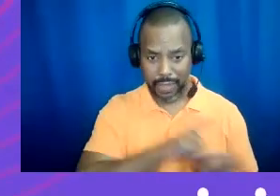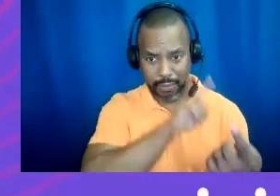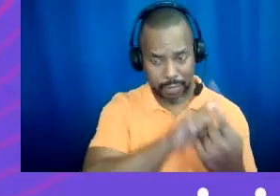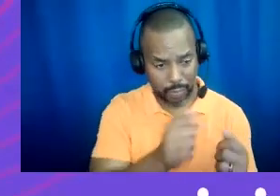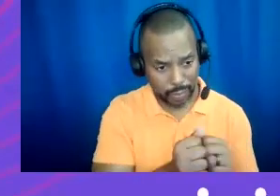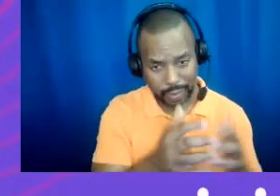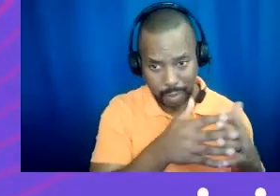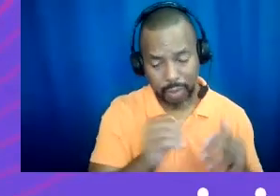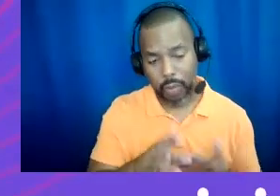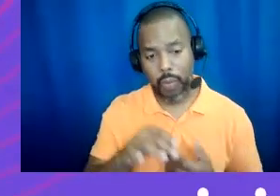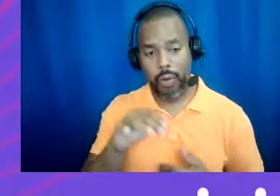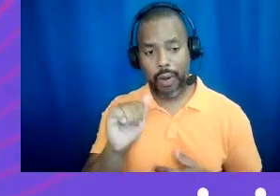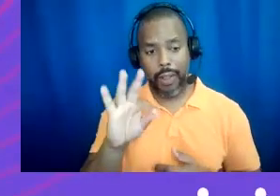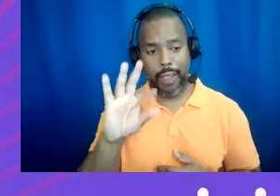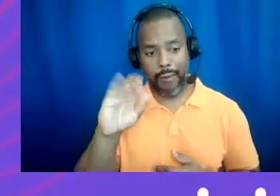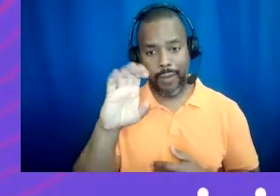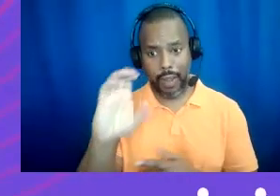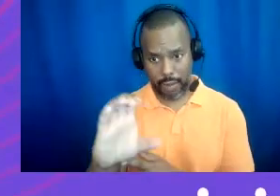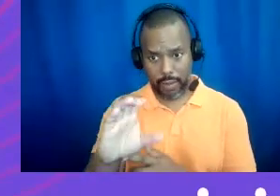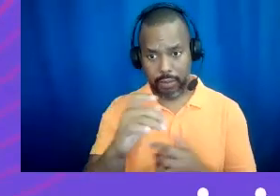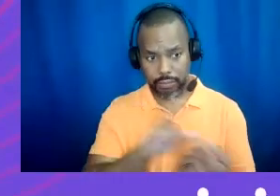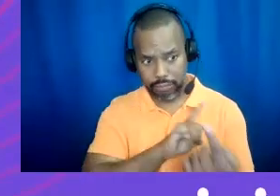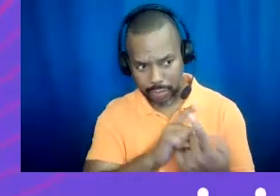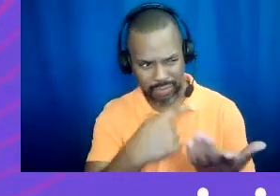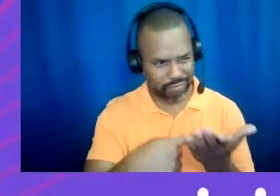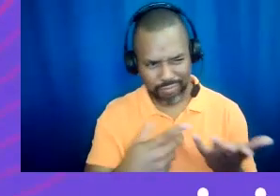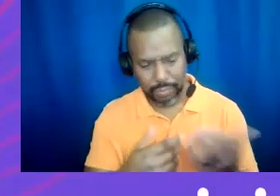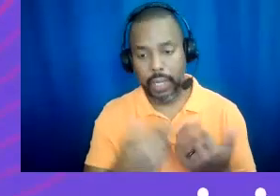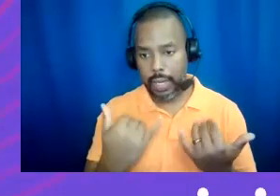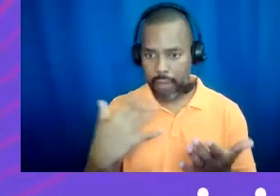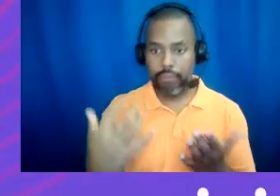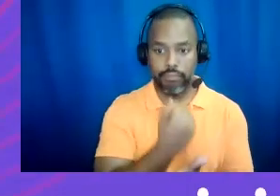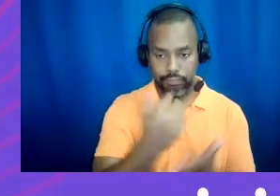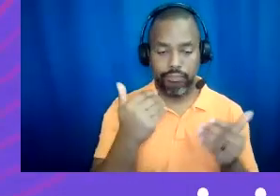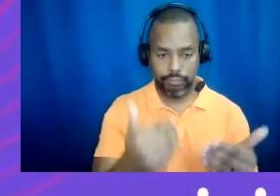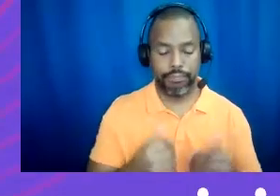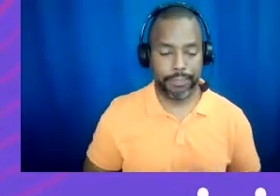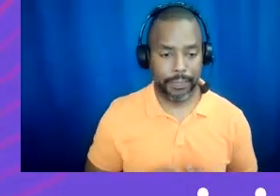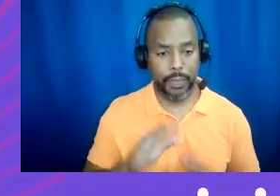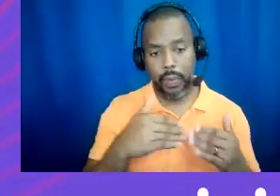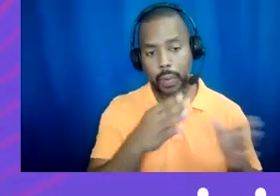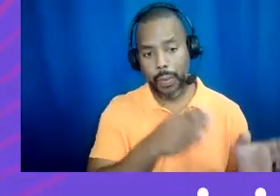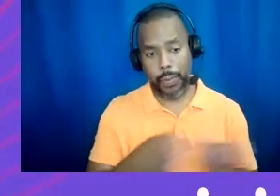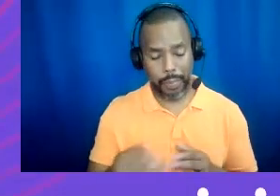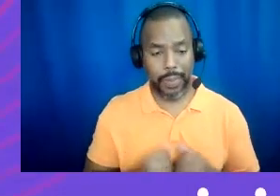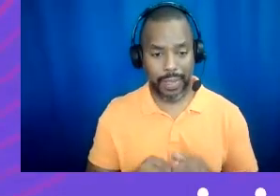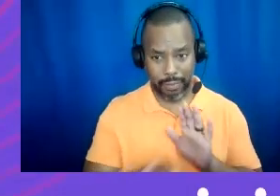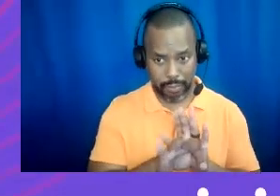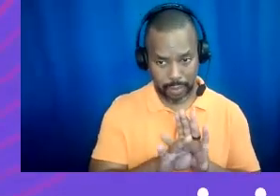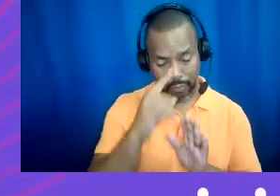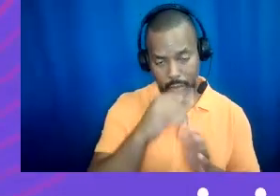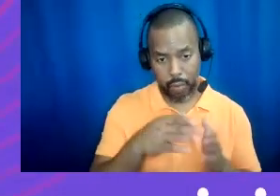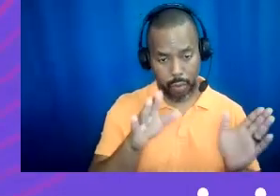Fidelity or Aflac to discuss their products and find out their costs, now is the time to do it. All plans that are elected during open enrollment will